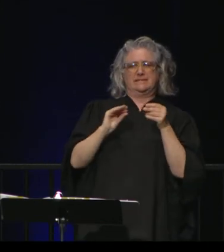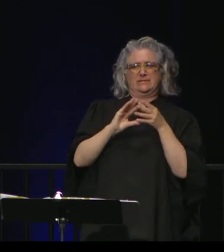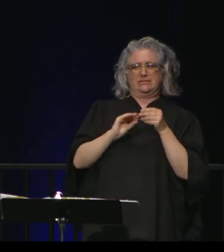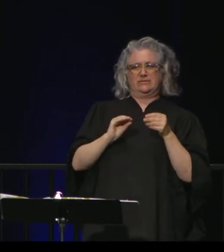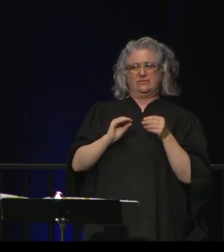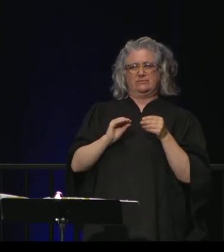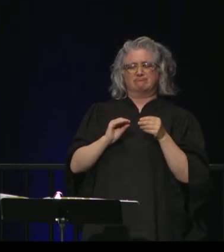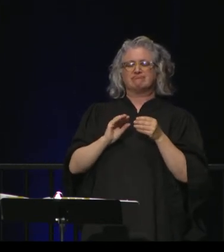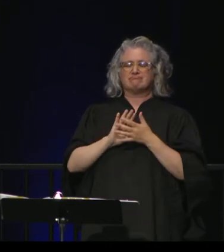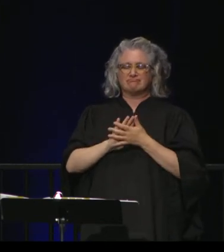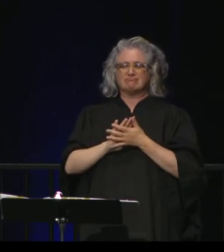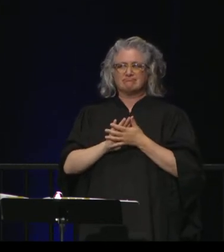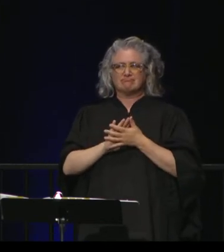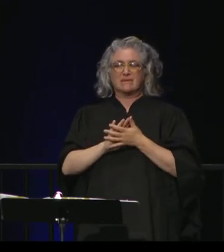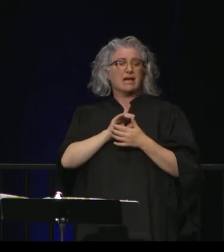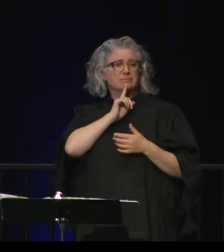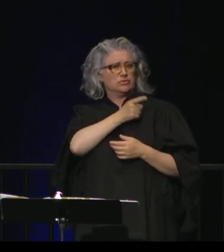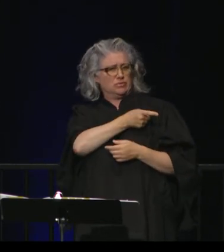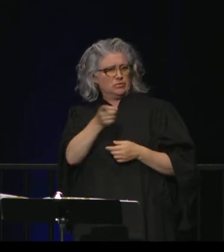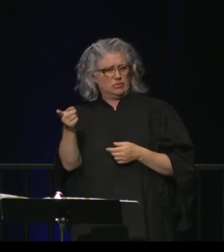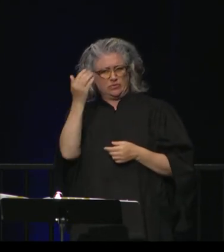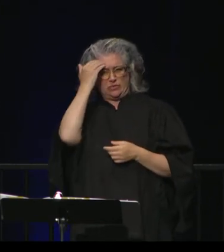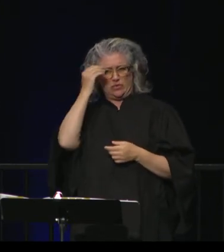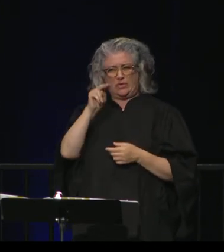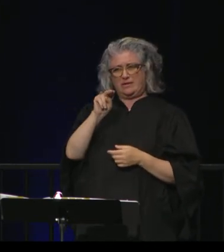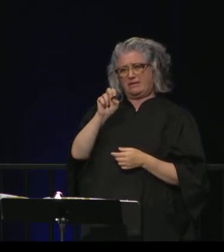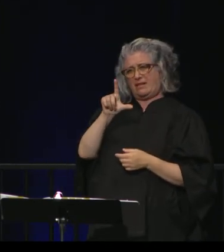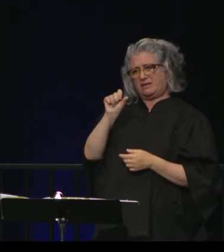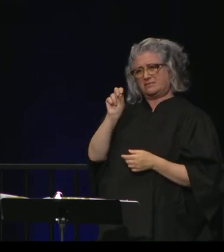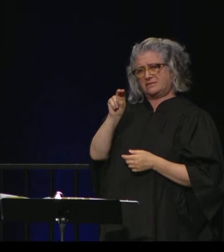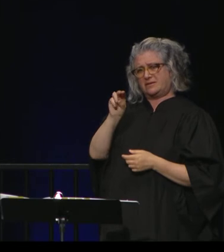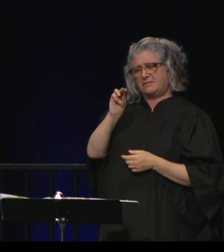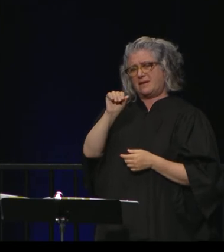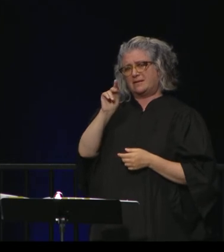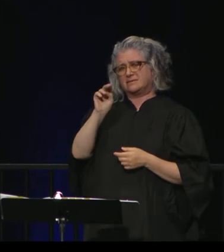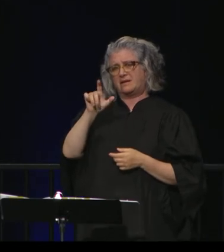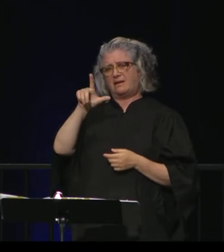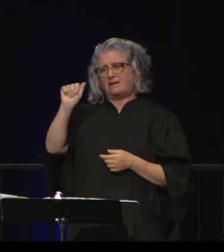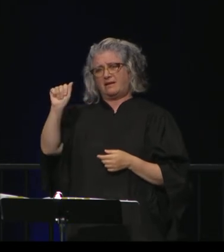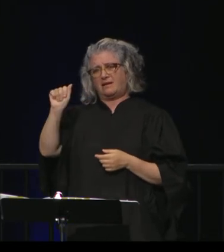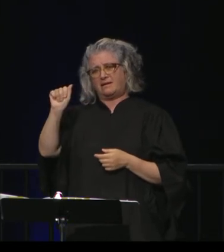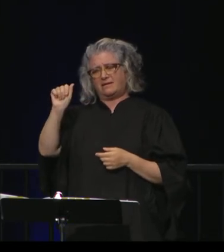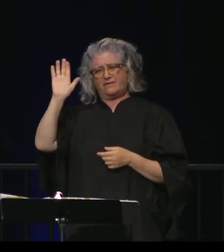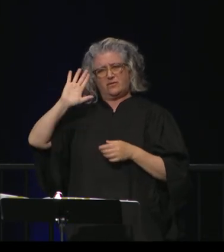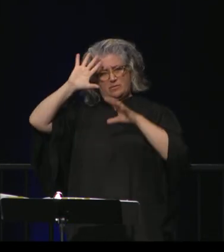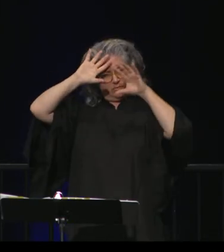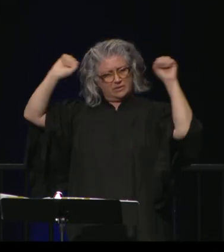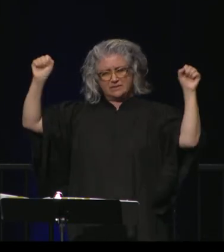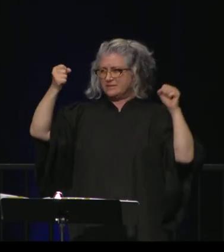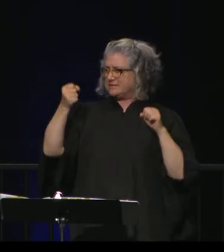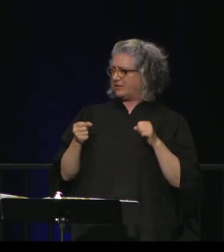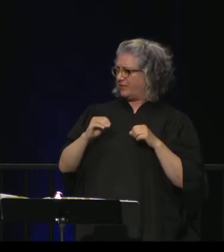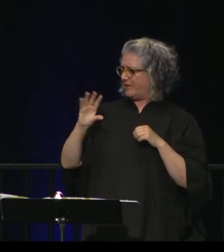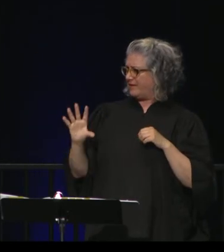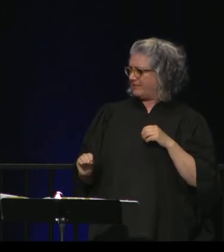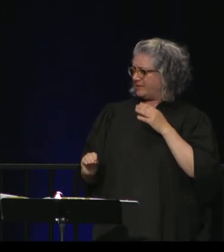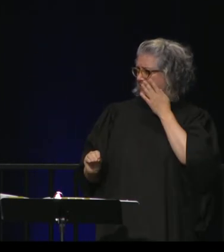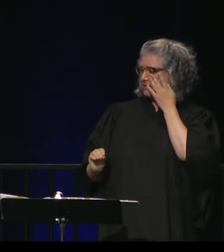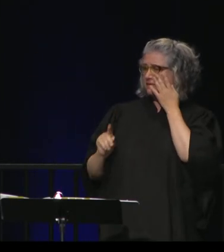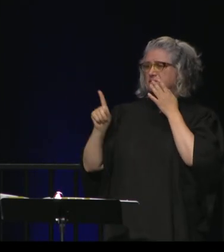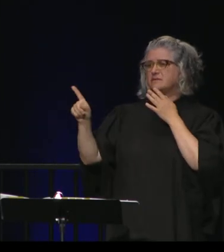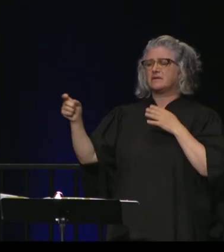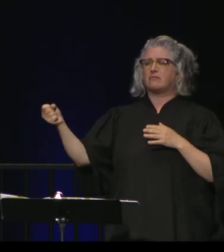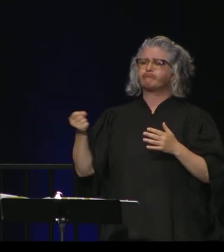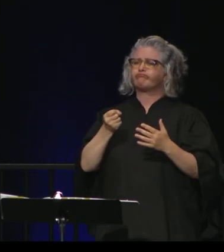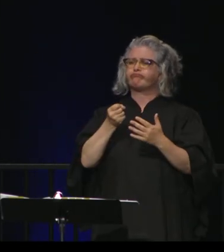As I am sure you know, Nelson Mandela, the former president of South Africa, was imprisoned by